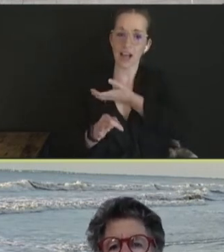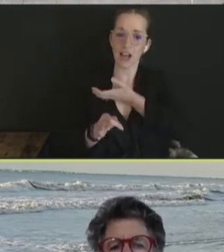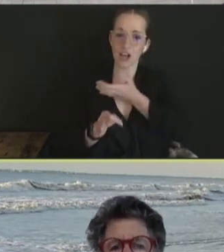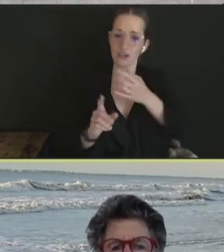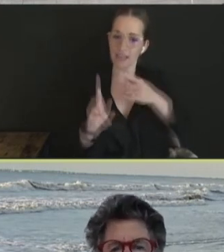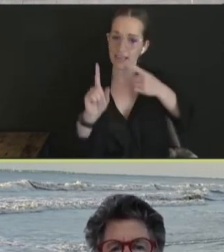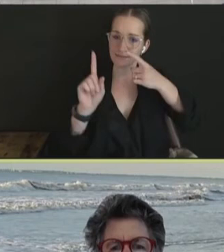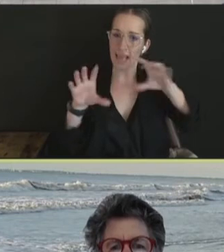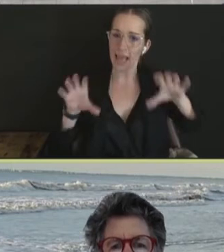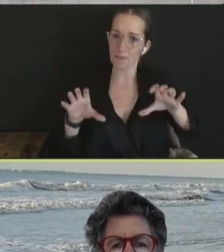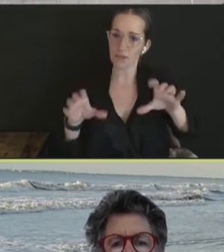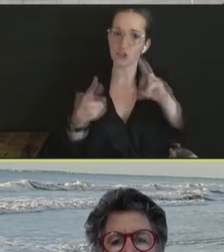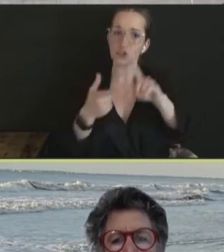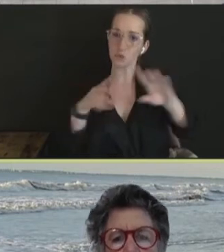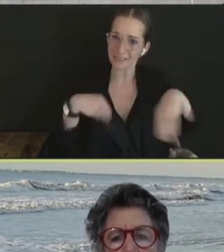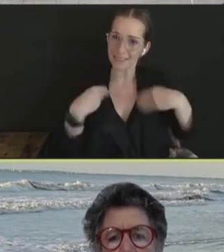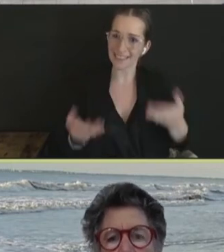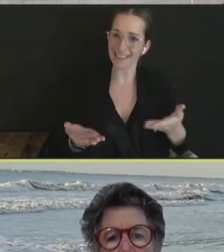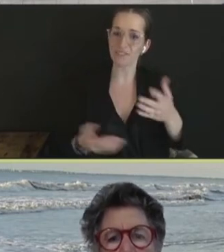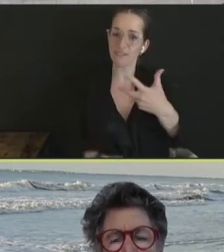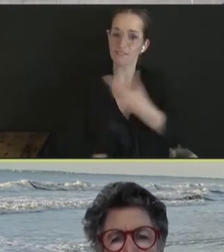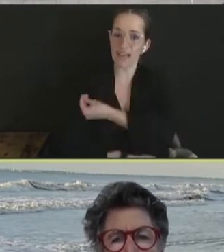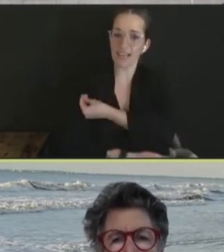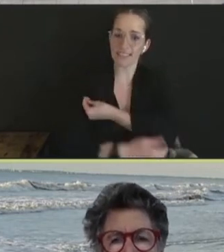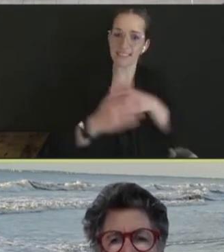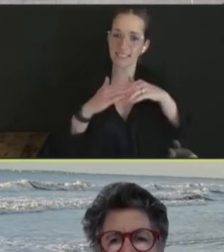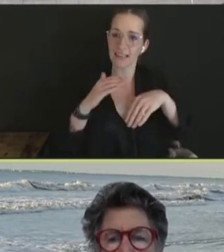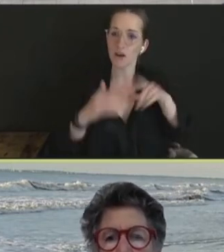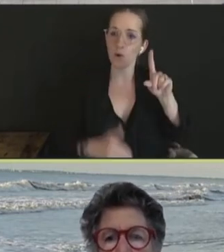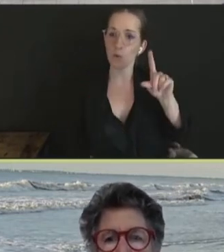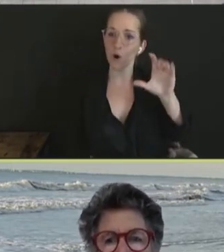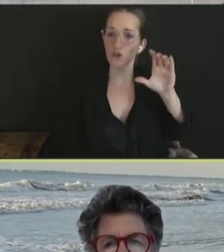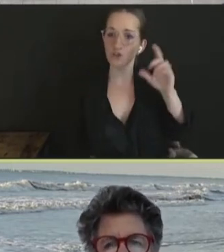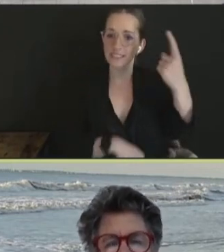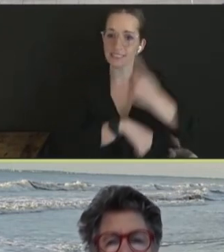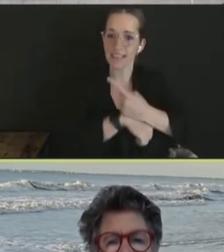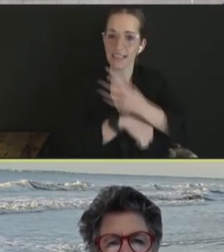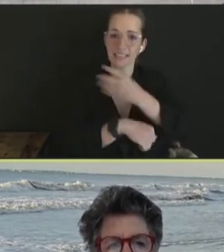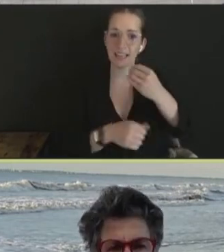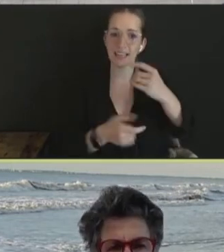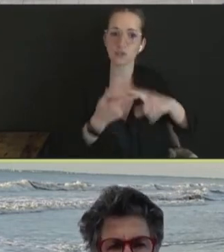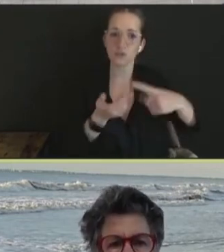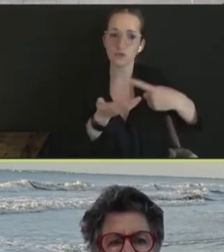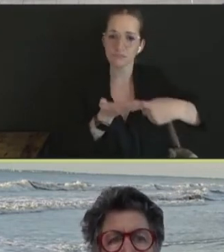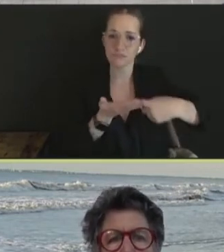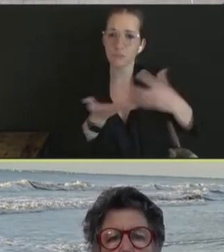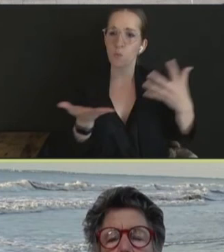vaccine in 100 days and to talk about what it might take. Next slide.